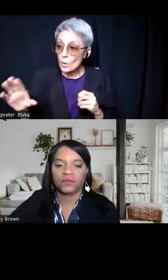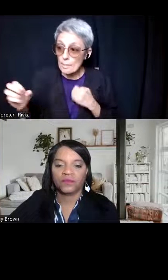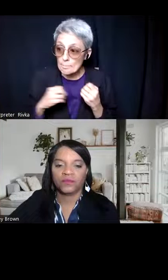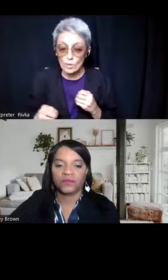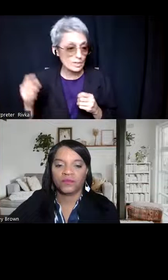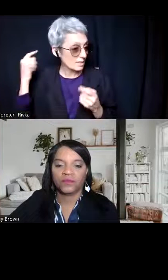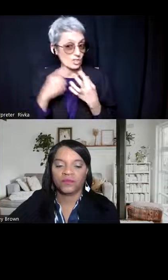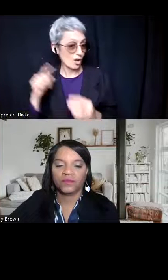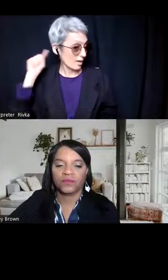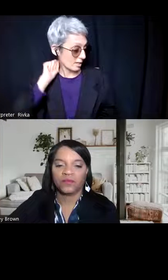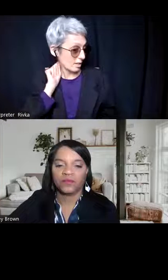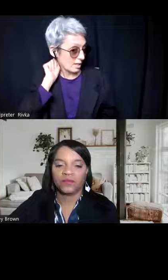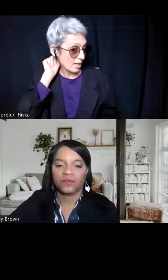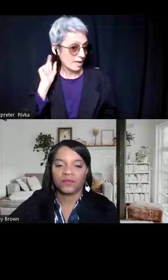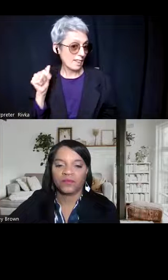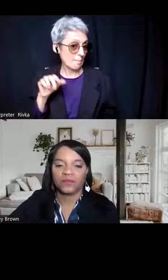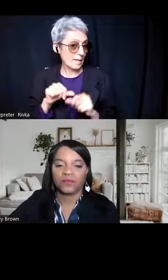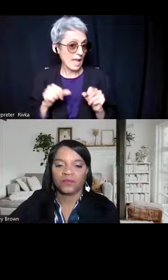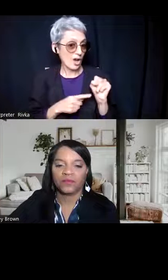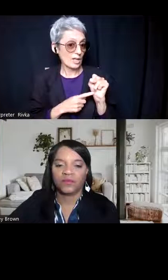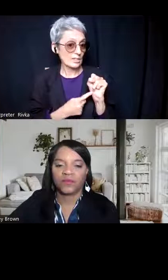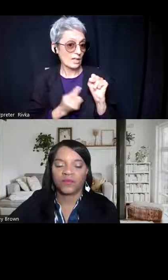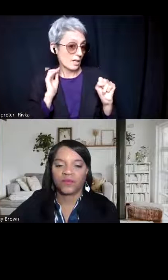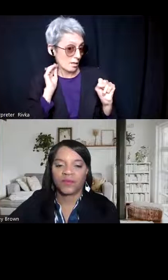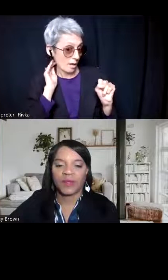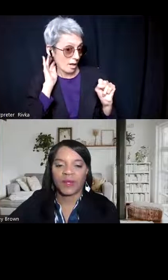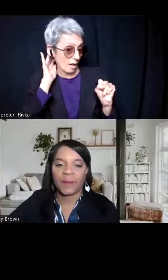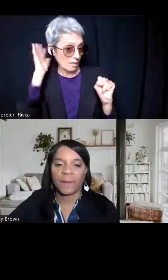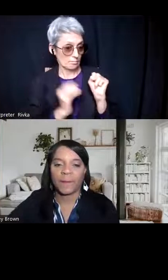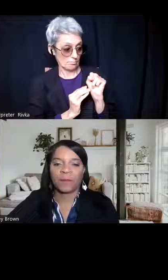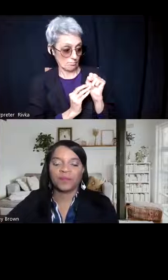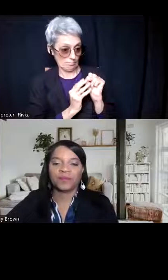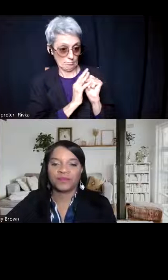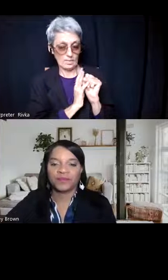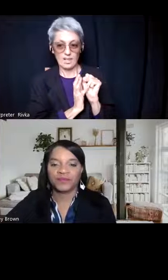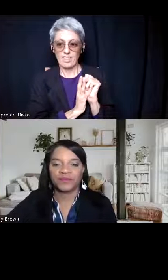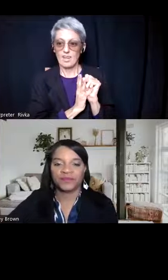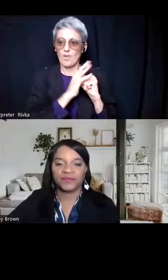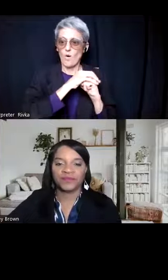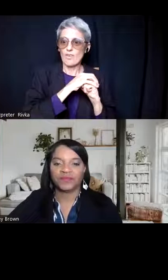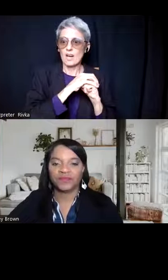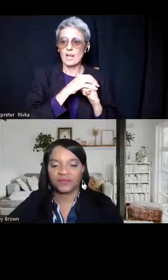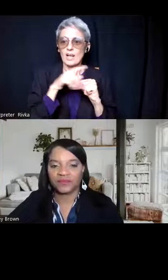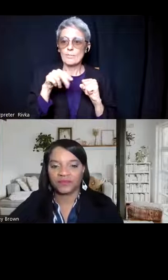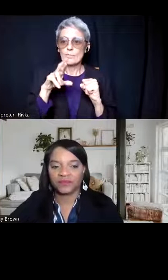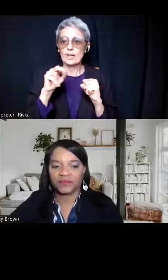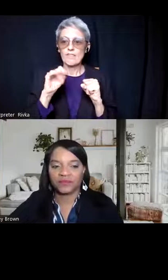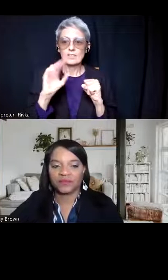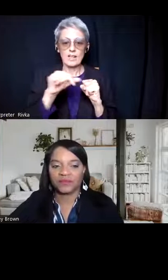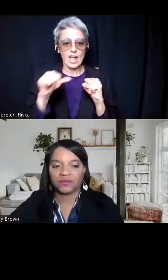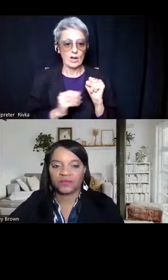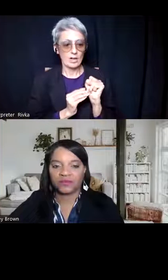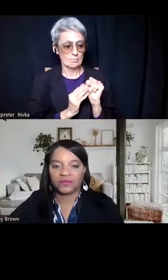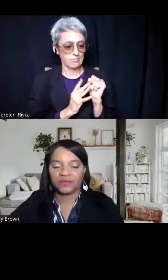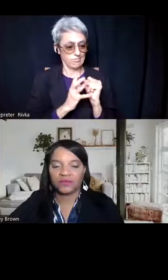brainstem and limbic areas here, and how it's overriding the prefrontal area and making it so they may be about to flip their lids.